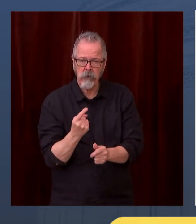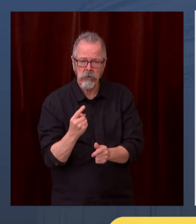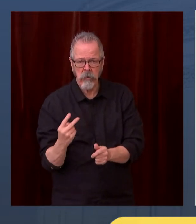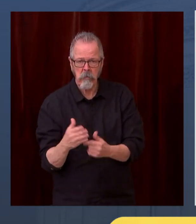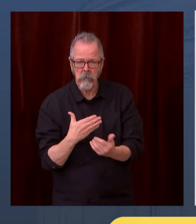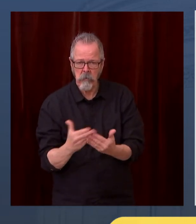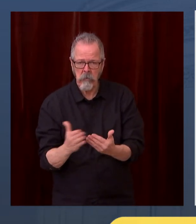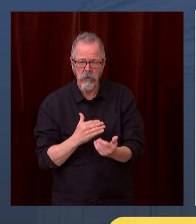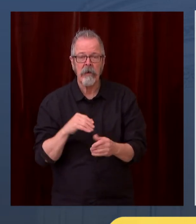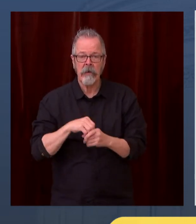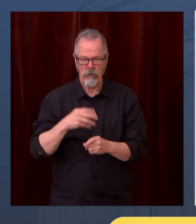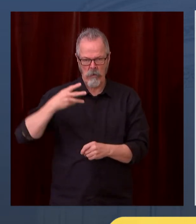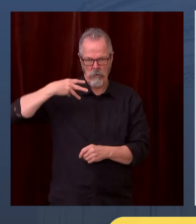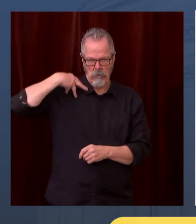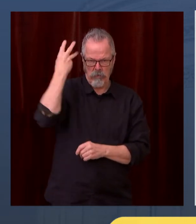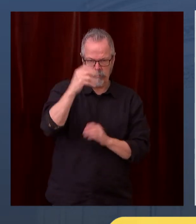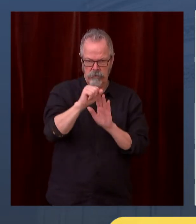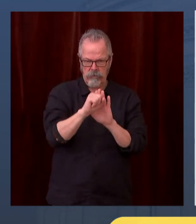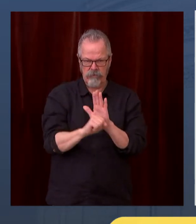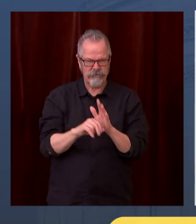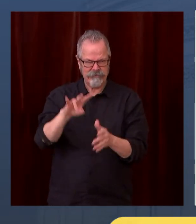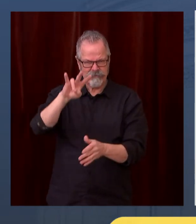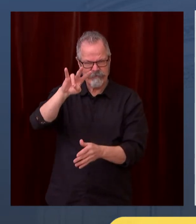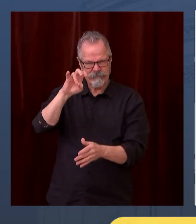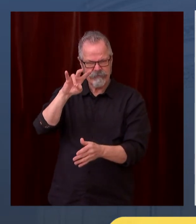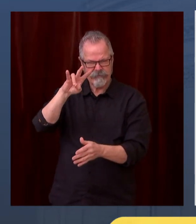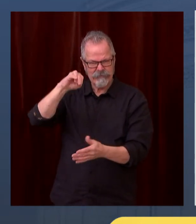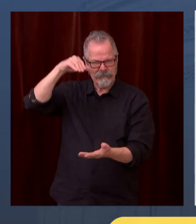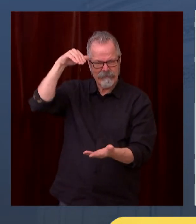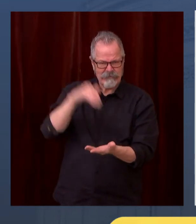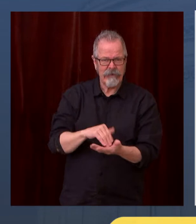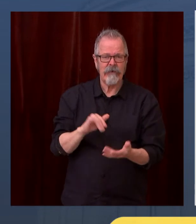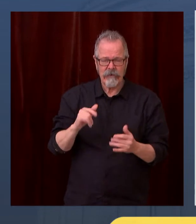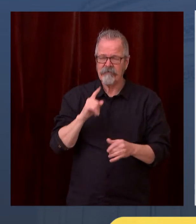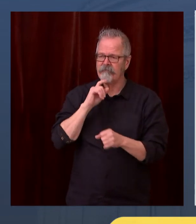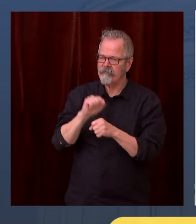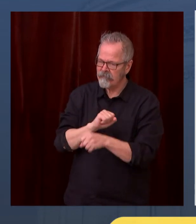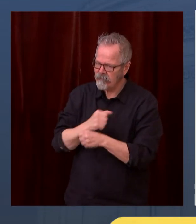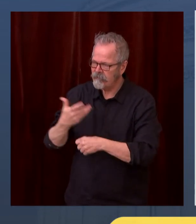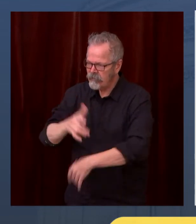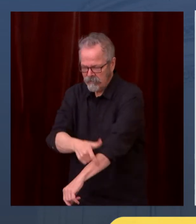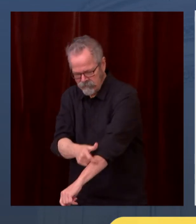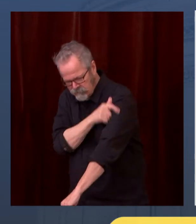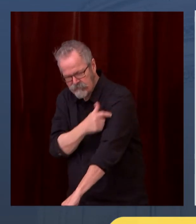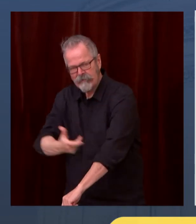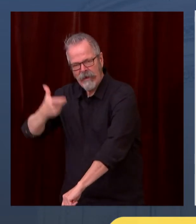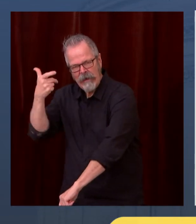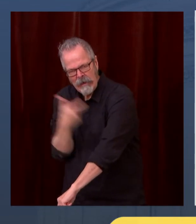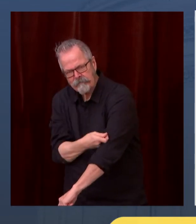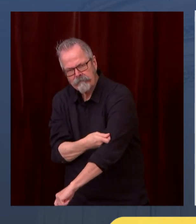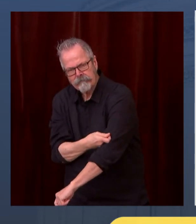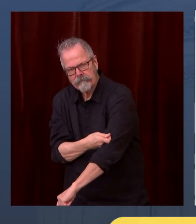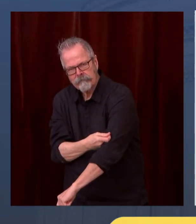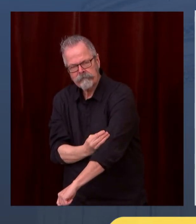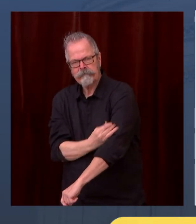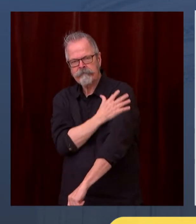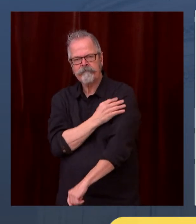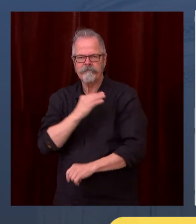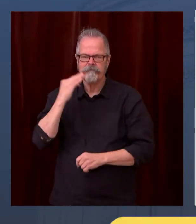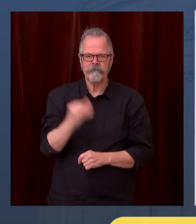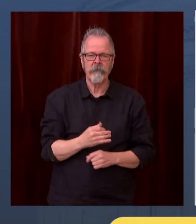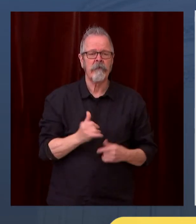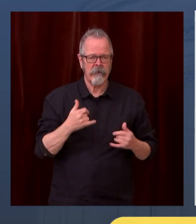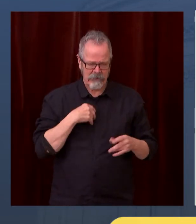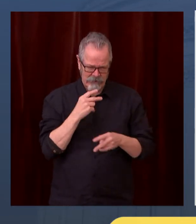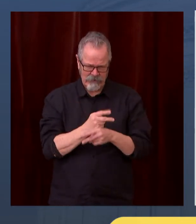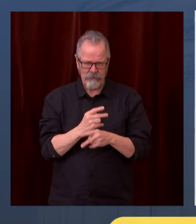state of Washington, and so that's vaccines in the arms of community members. And at this pace, we are well on our way